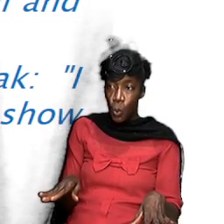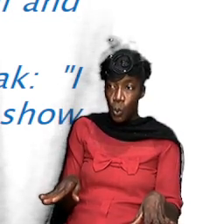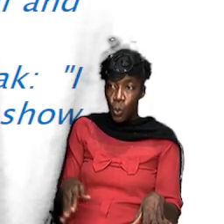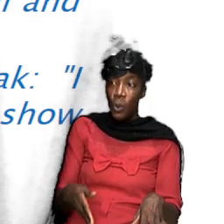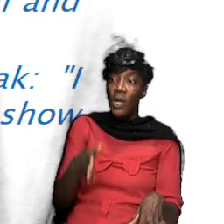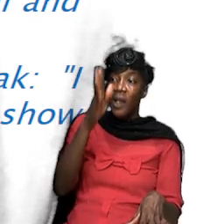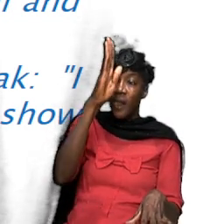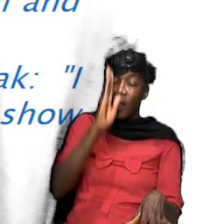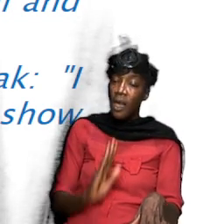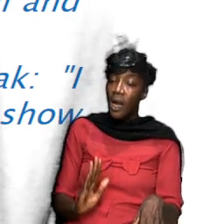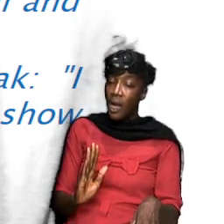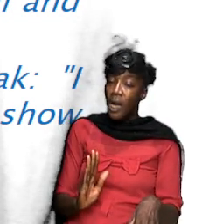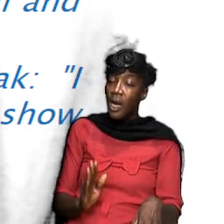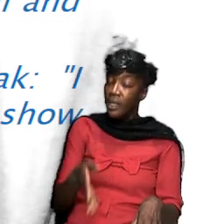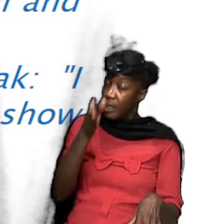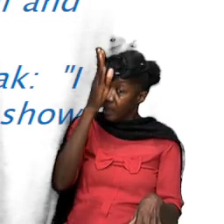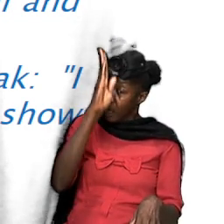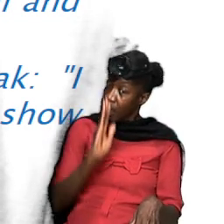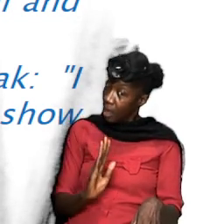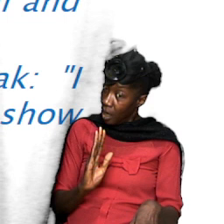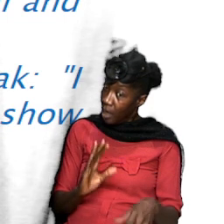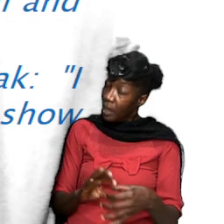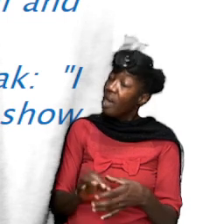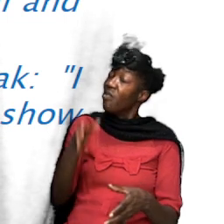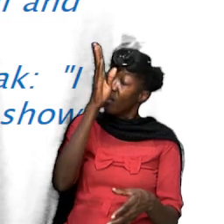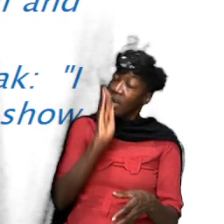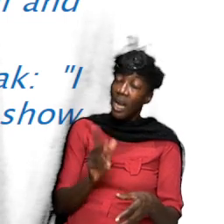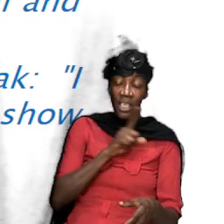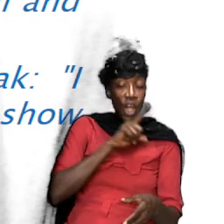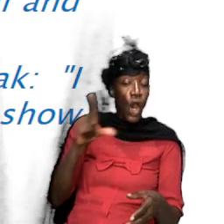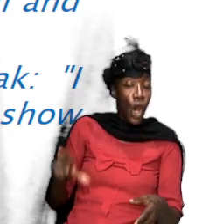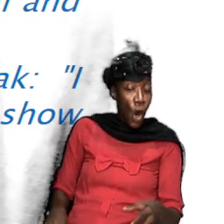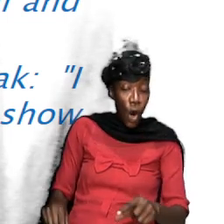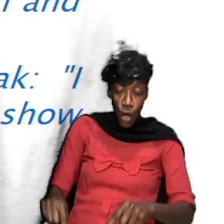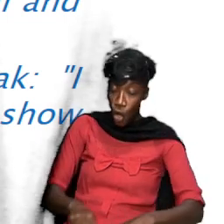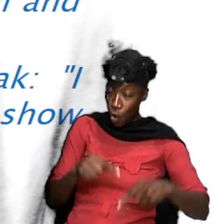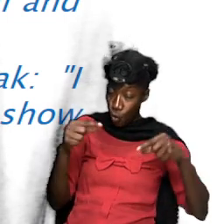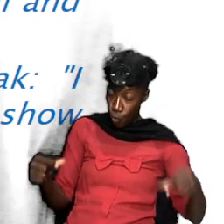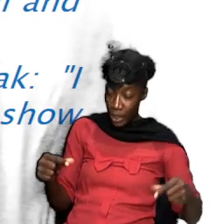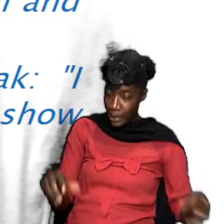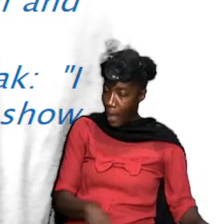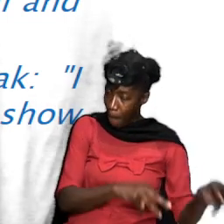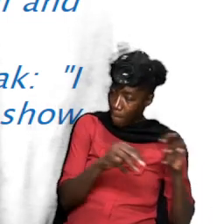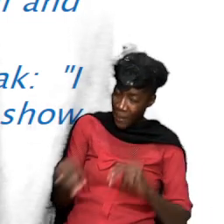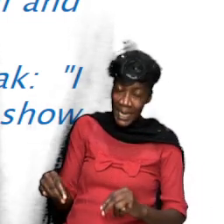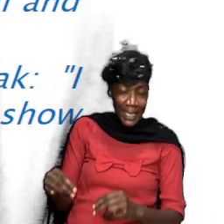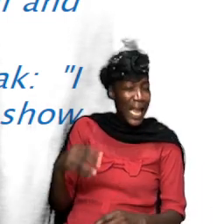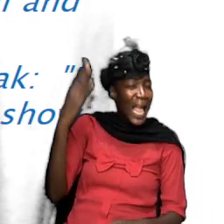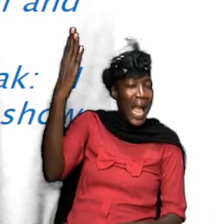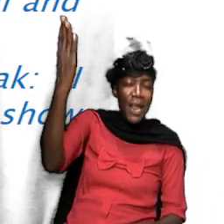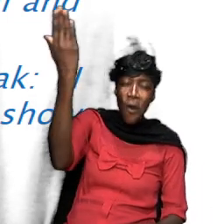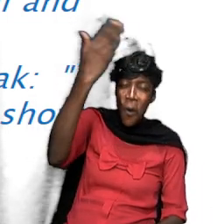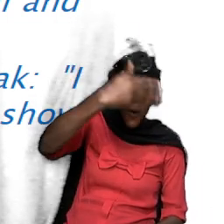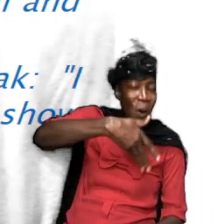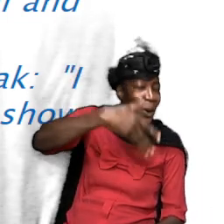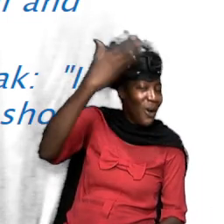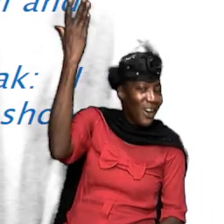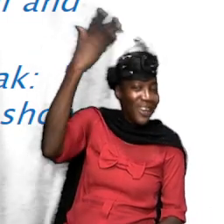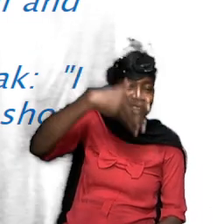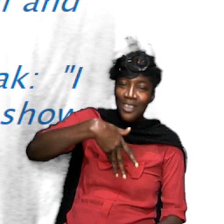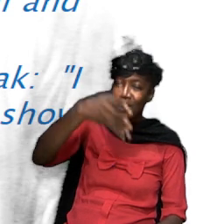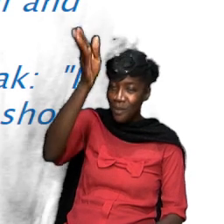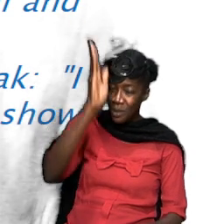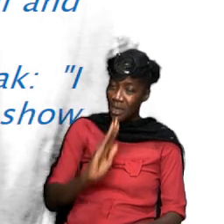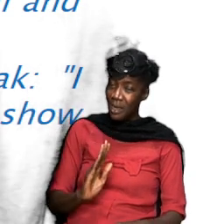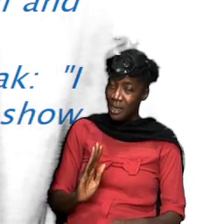that God is the God of gods, the Lord of lords, the great and mighty and awesome God. What a